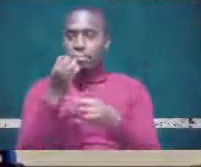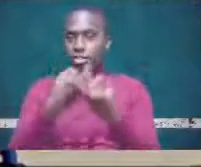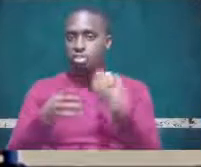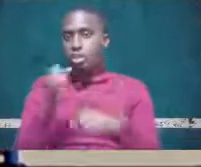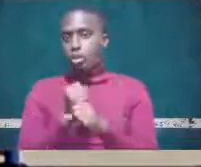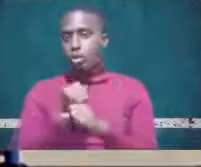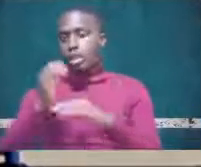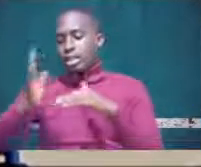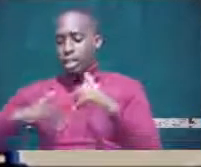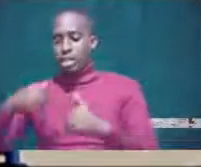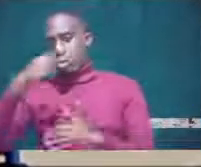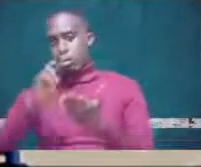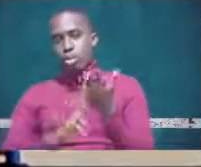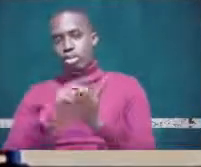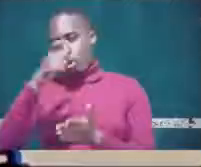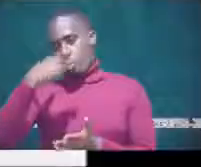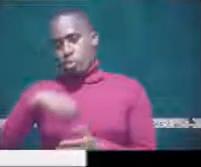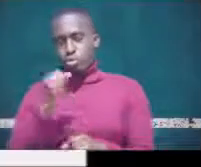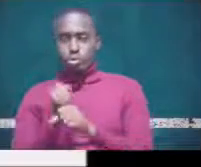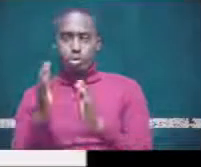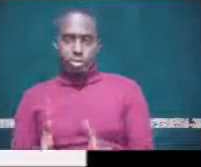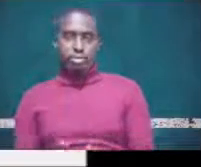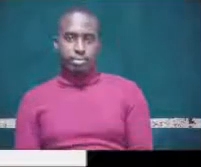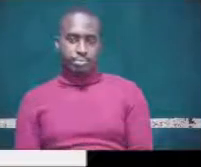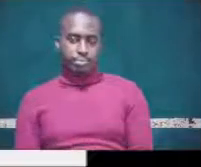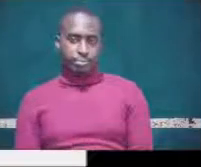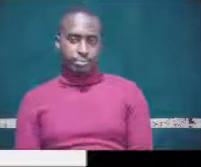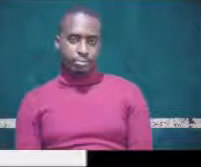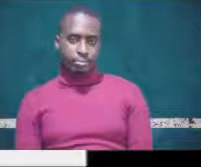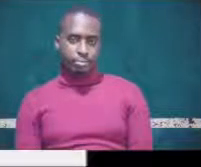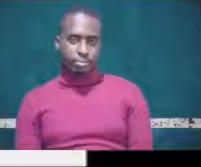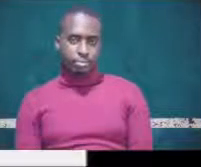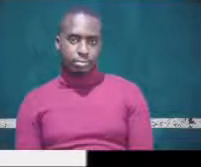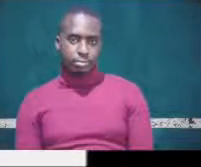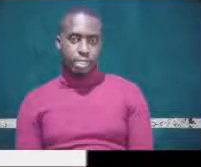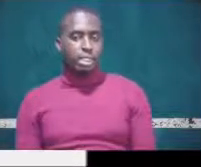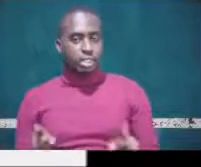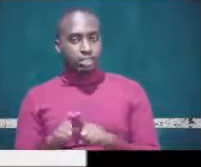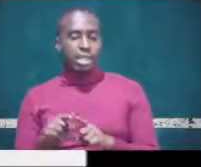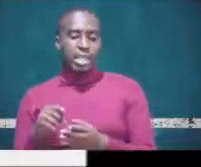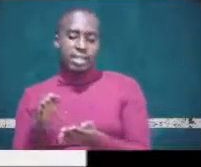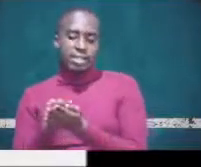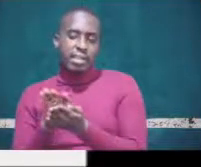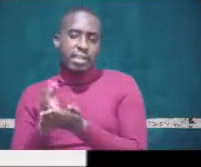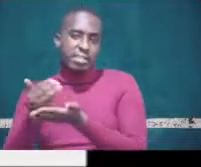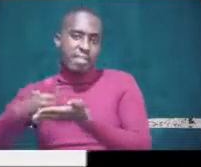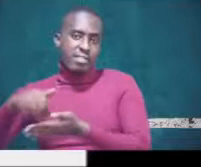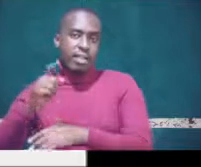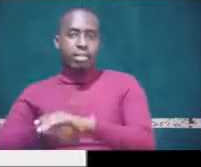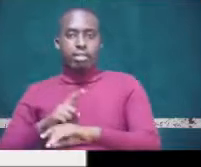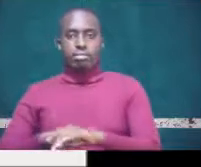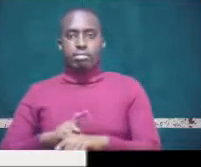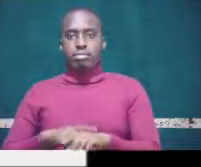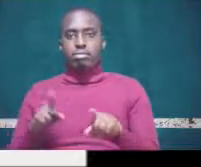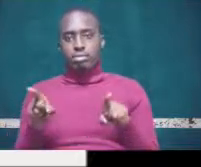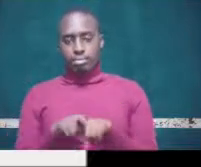machines compared to use of labor. Compared to use of labor. It saves time and increases